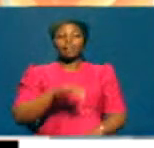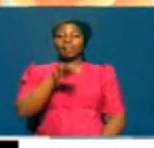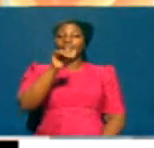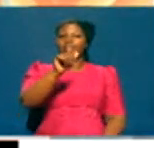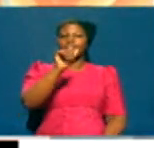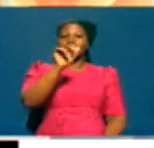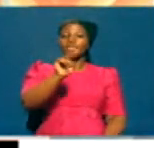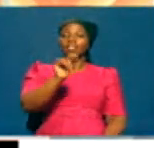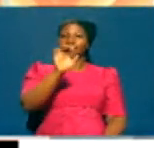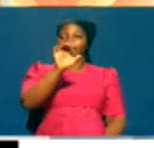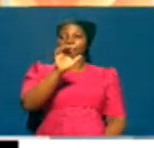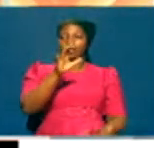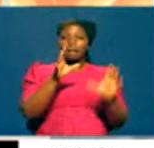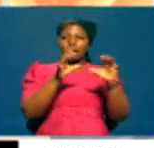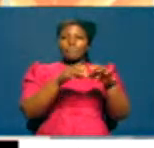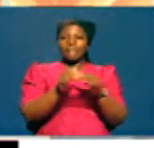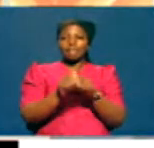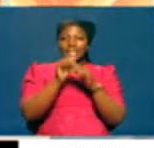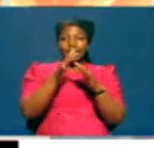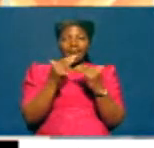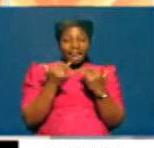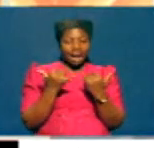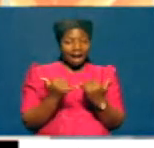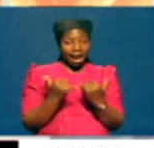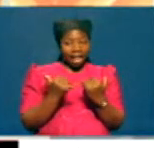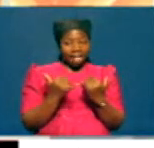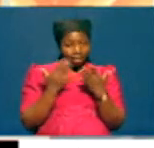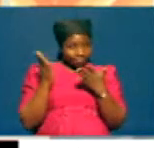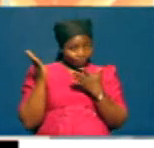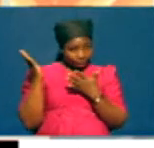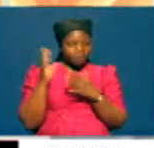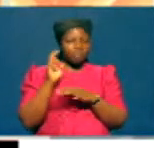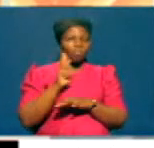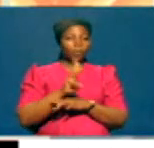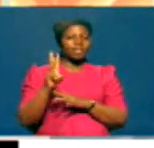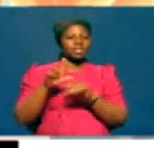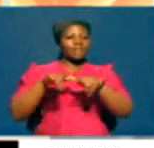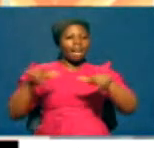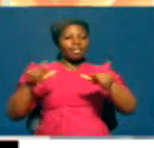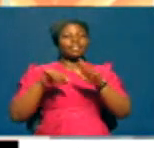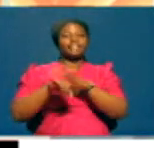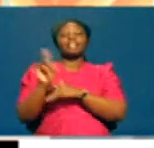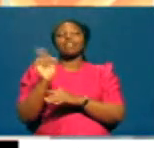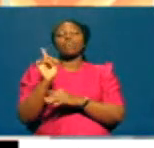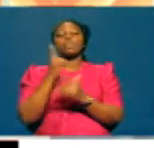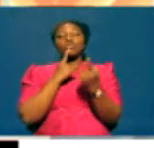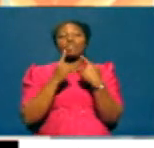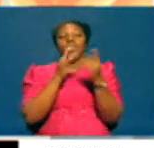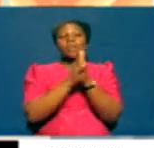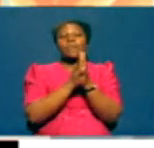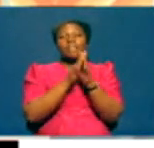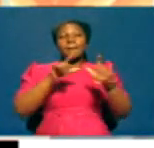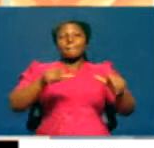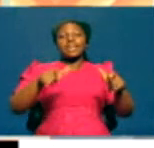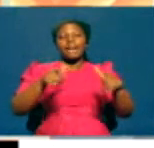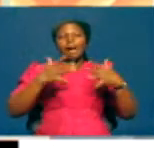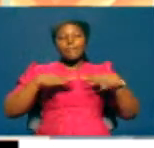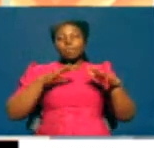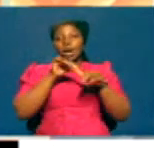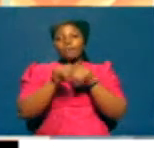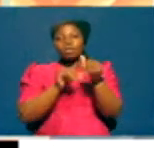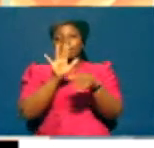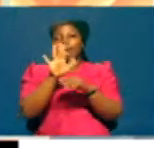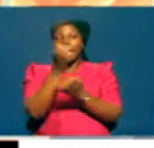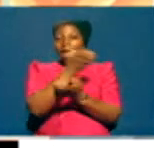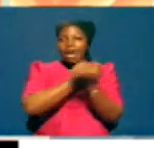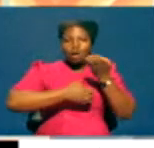party leader Musalia Mudavadi is currently right here in Westlands, Nairobi, addressing the press on his economic agenda when it